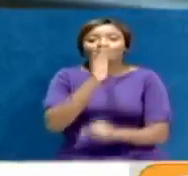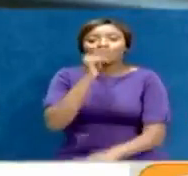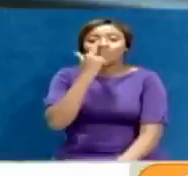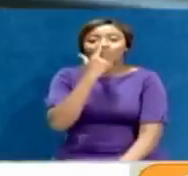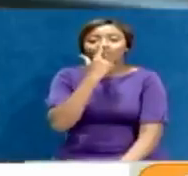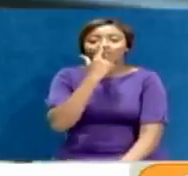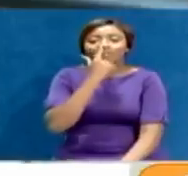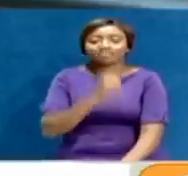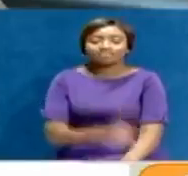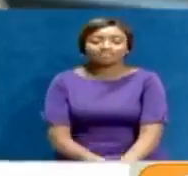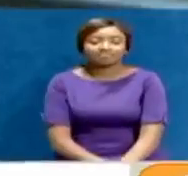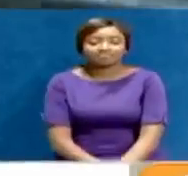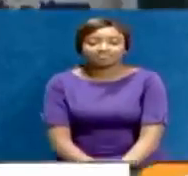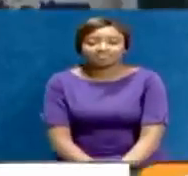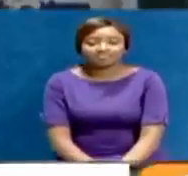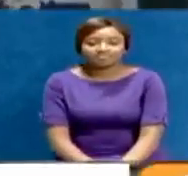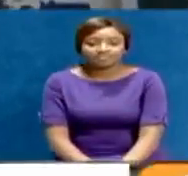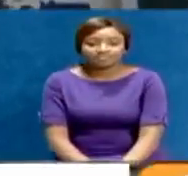county. Take a listen.